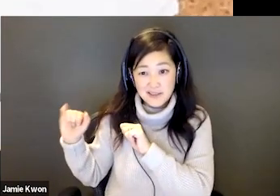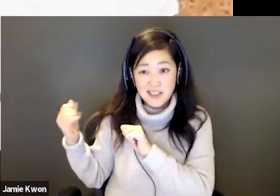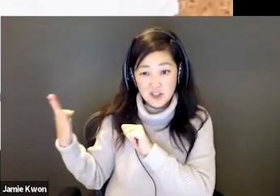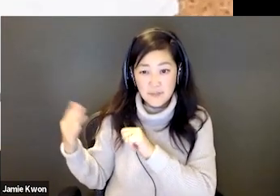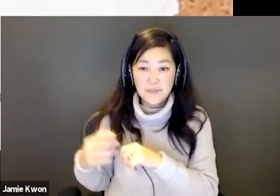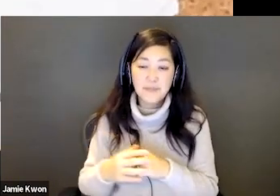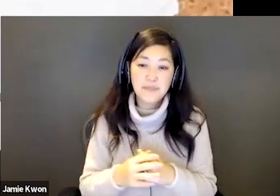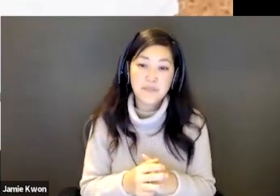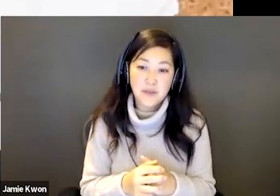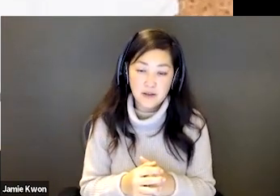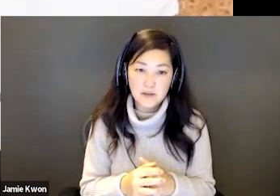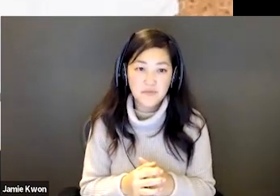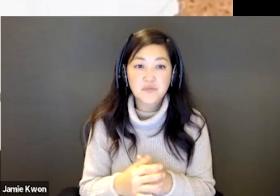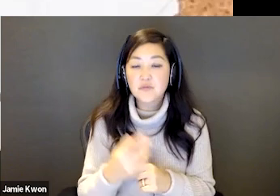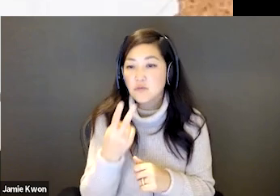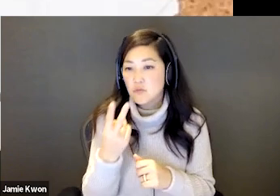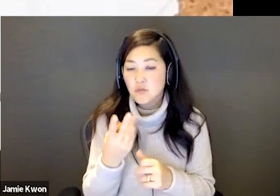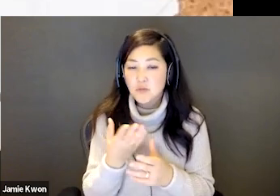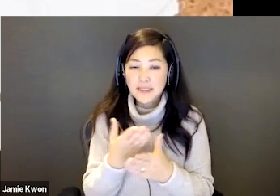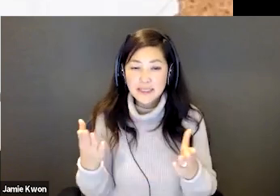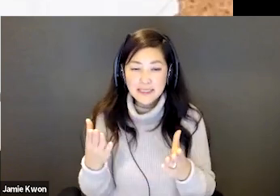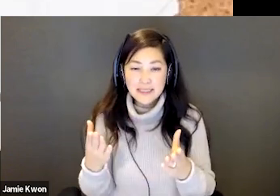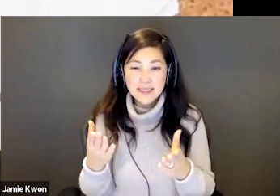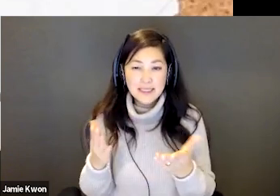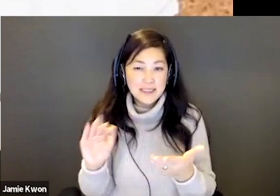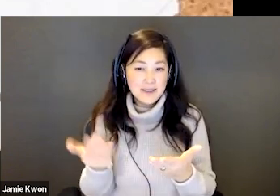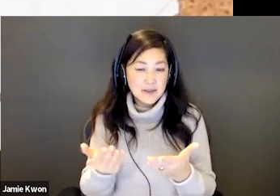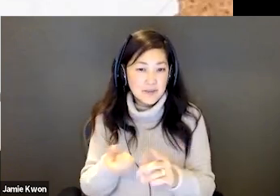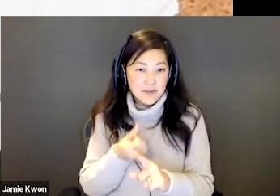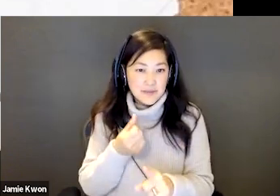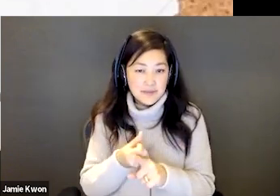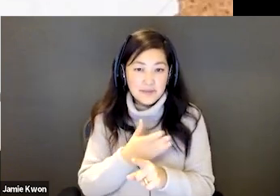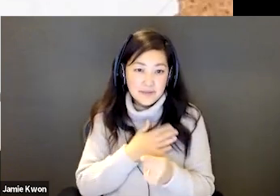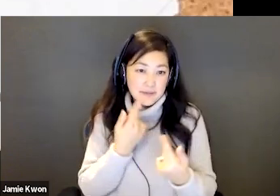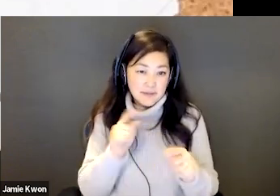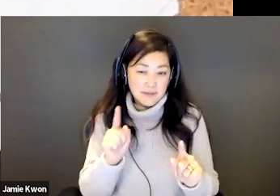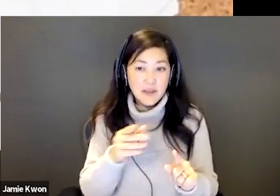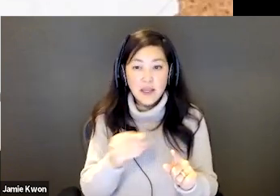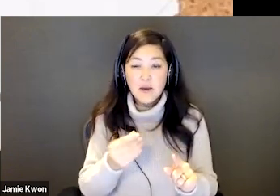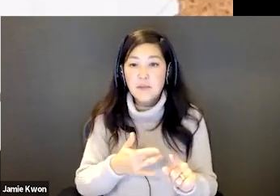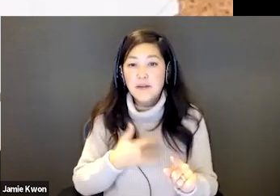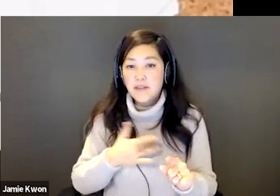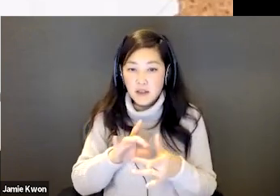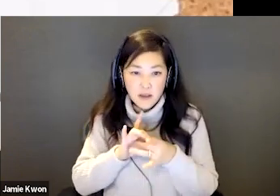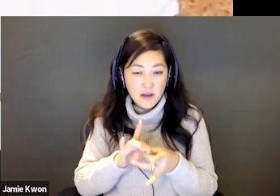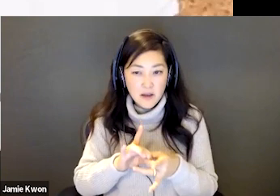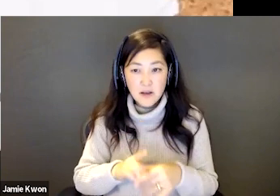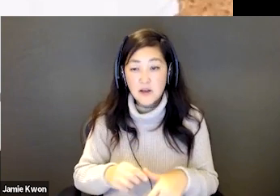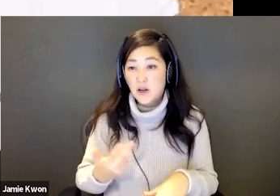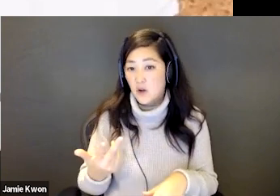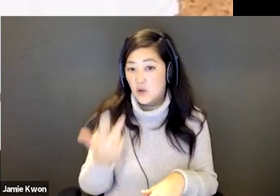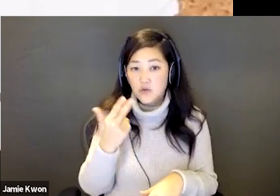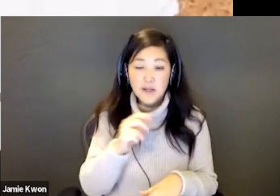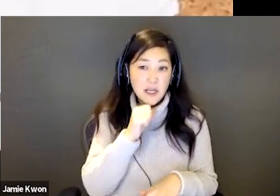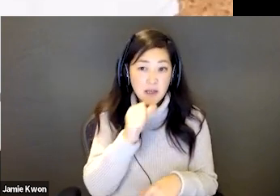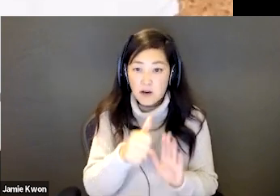So two themes seem to affect my success and sense of belonging. I had 3